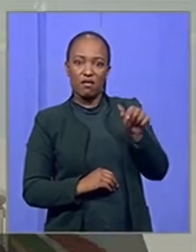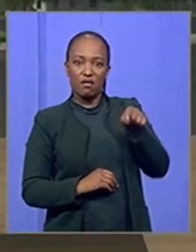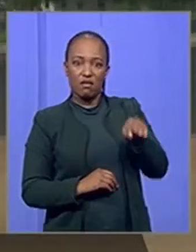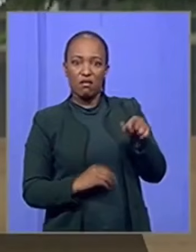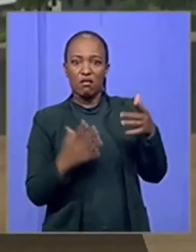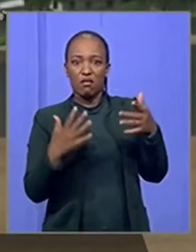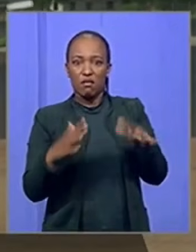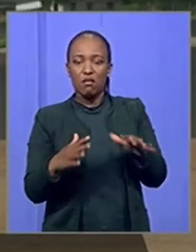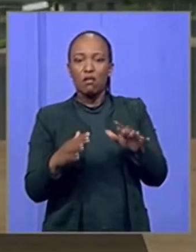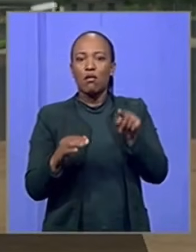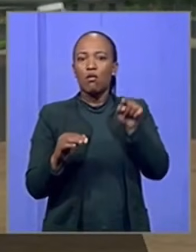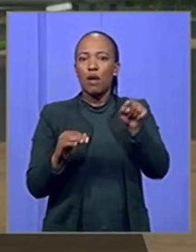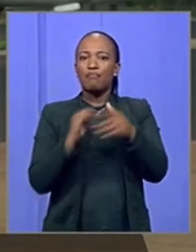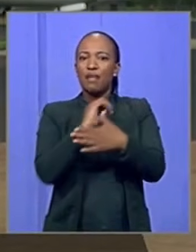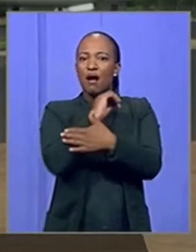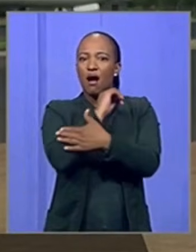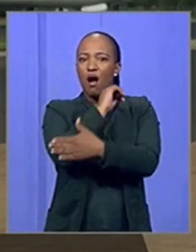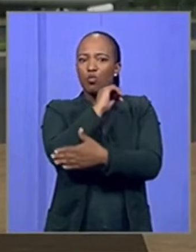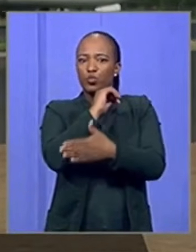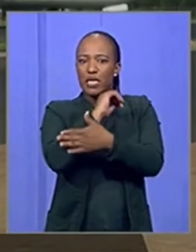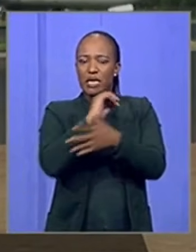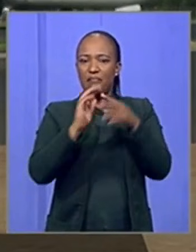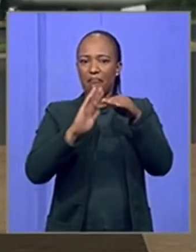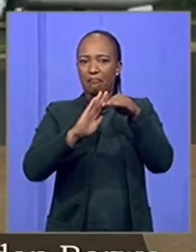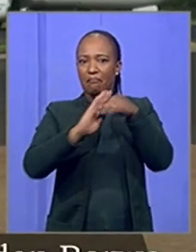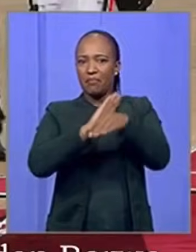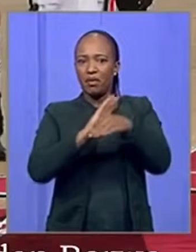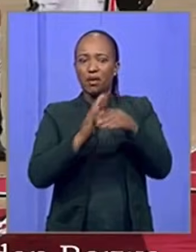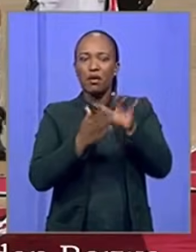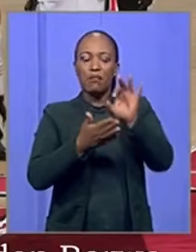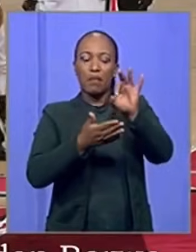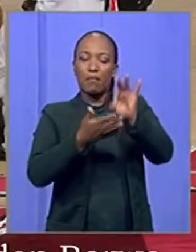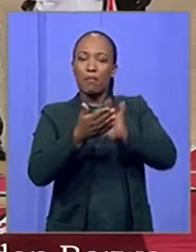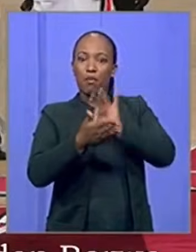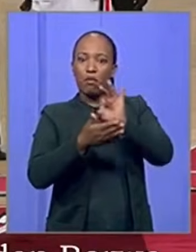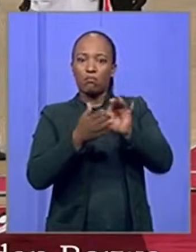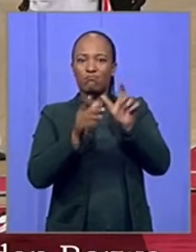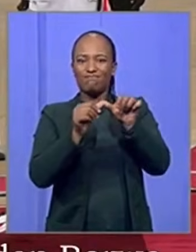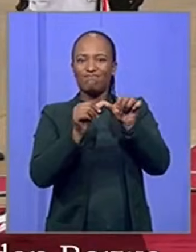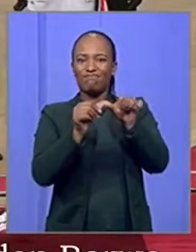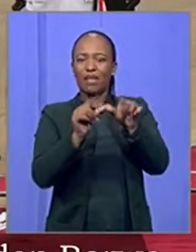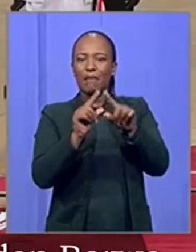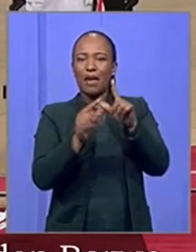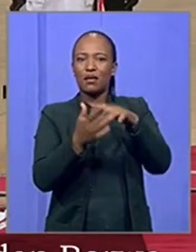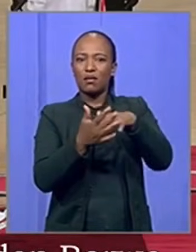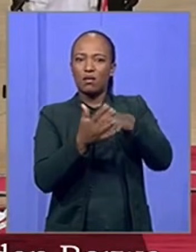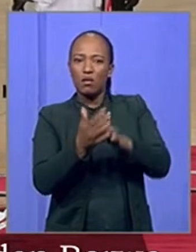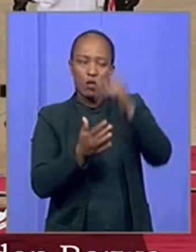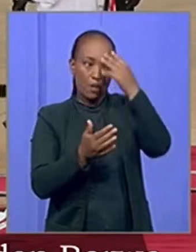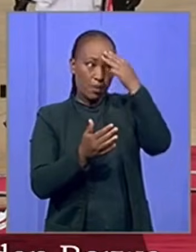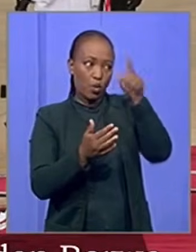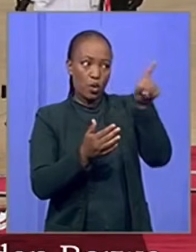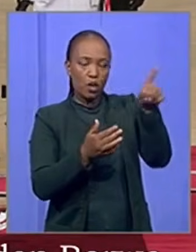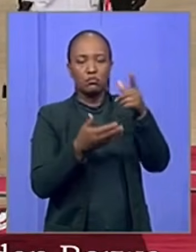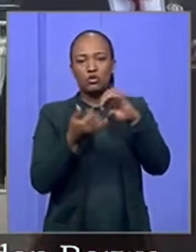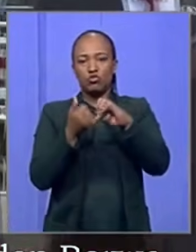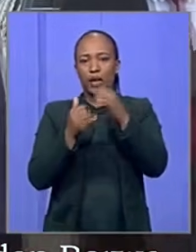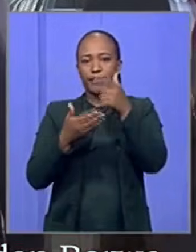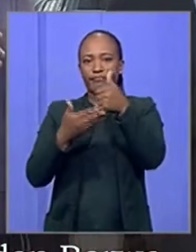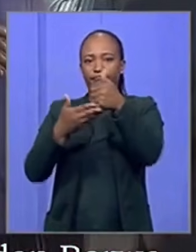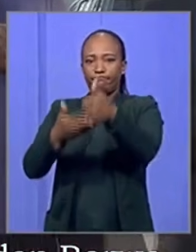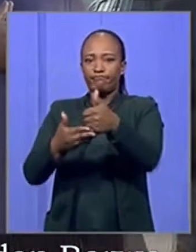Bohlokwa tabeng ya ho thewa ha naha ena le ha o le jwalo maemo a dipolotiki a tswela pele ho reketla le ha Pretoria e le ka ho thusa. Mopresidente